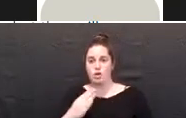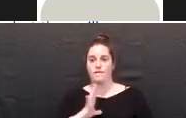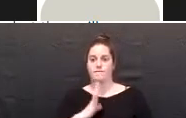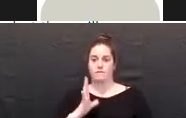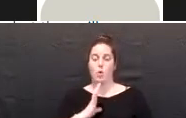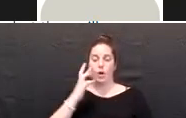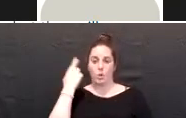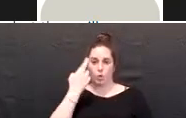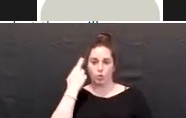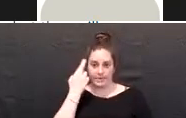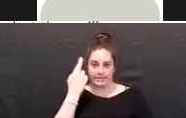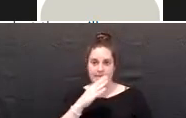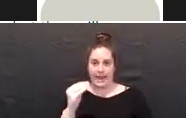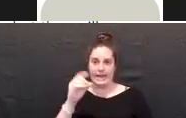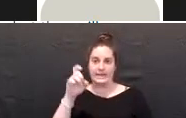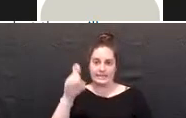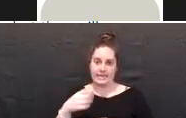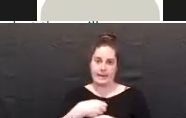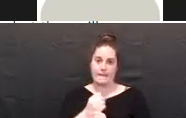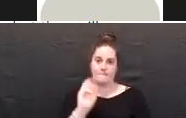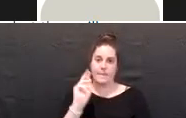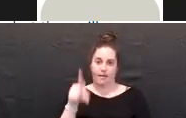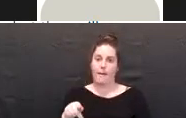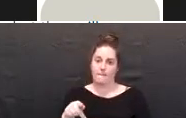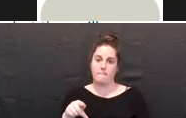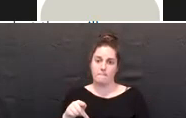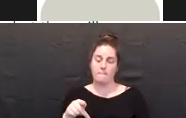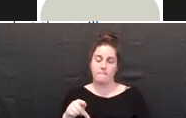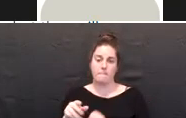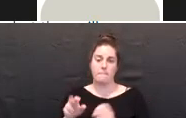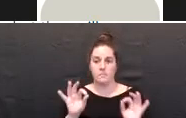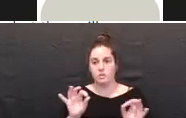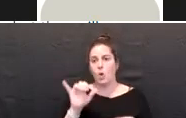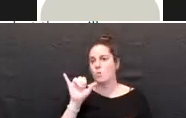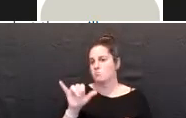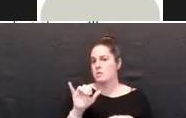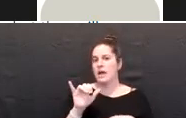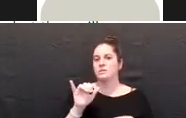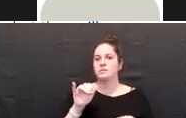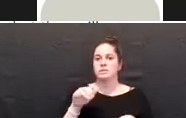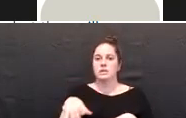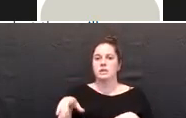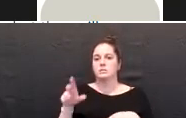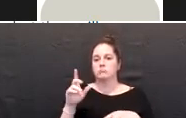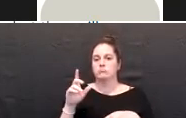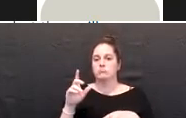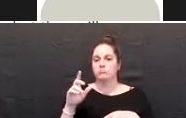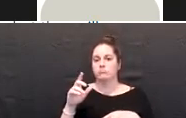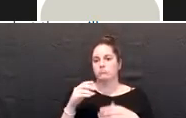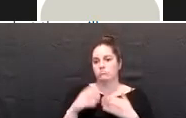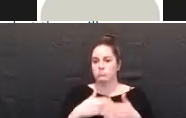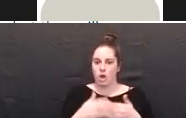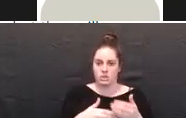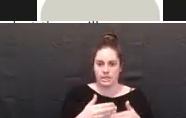need a makeup. Okay. So that's the logistics of the exam. Could you